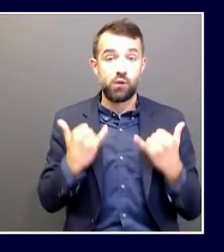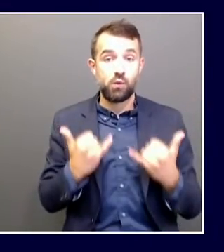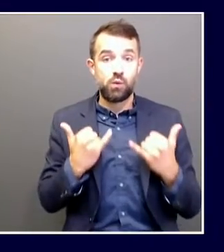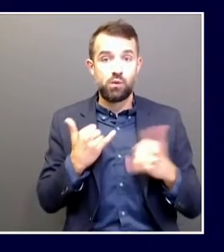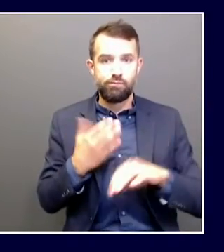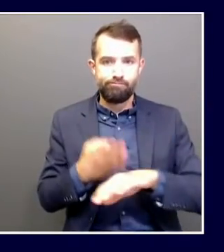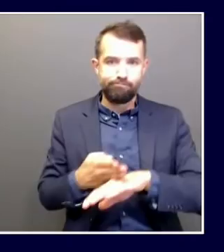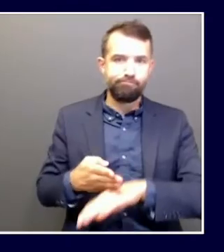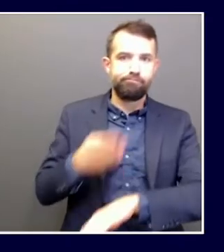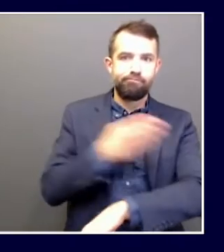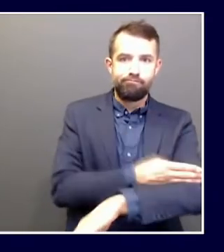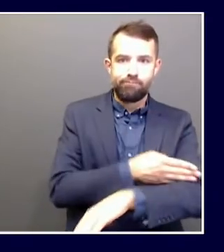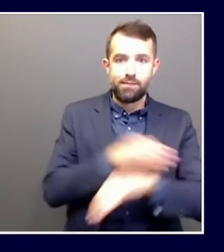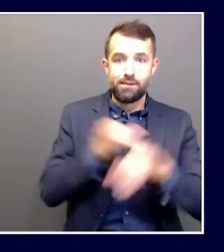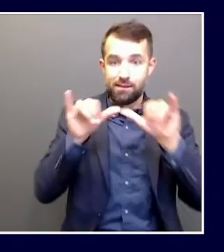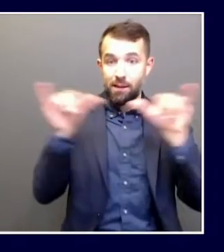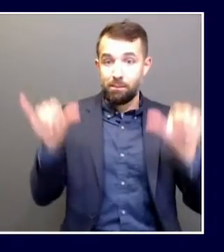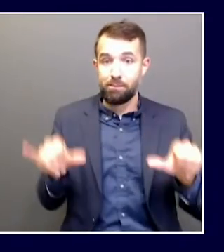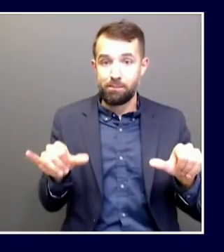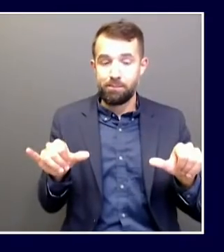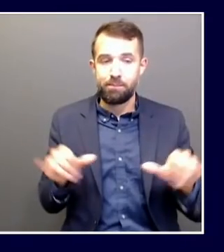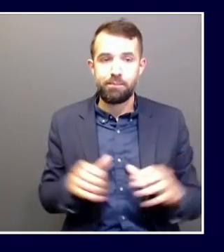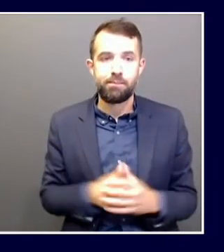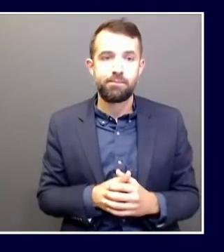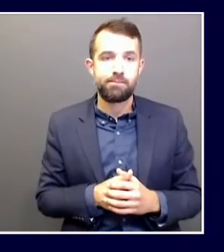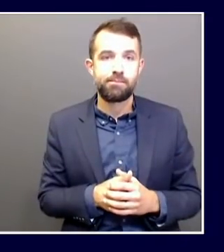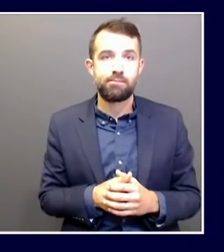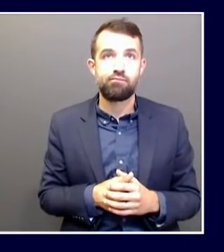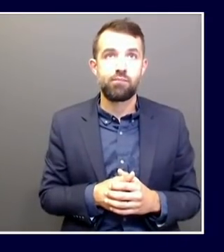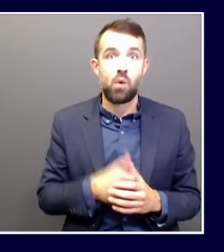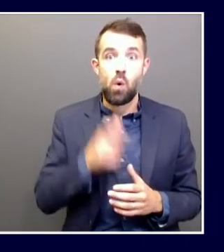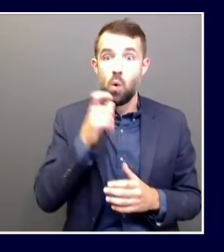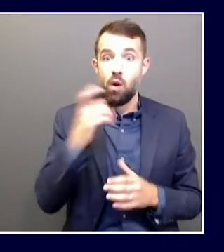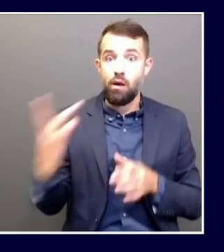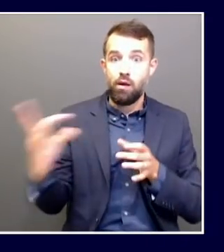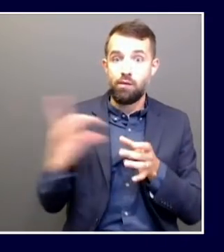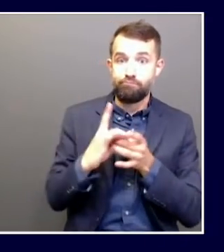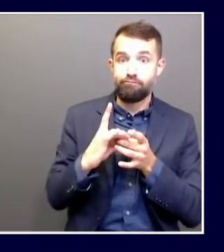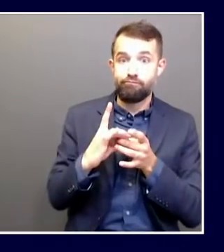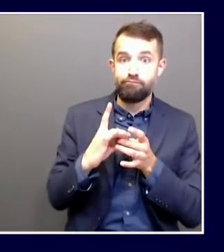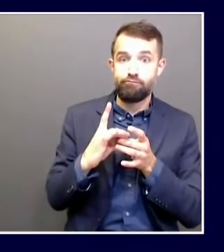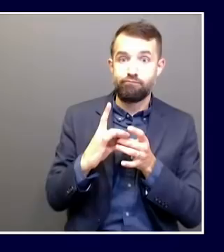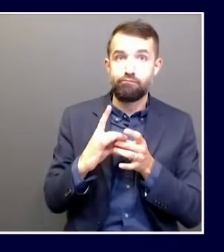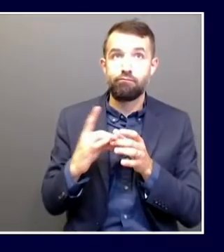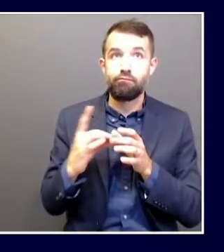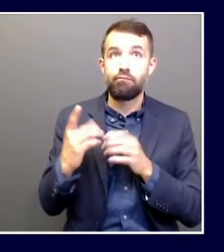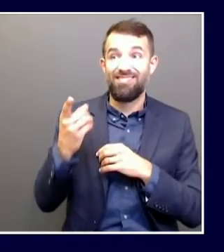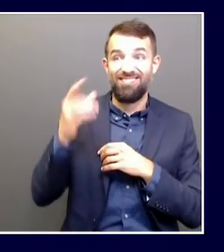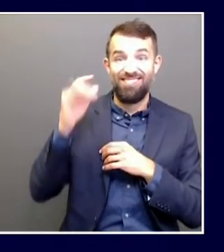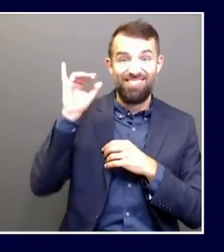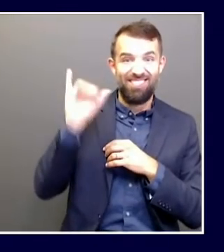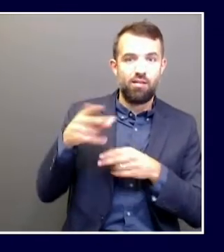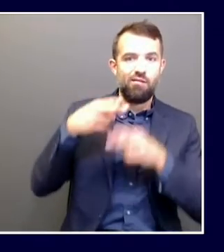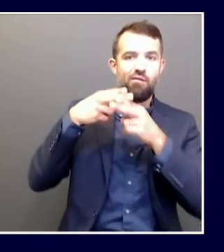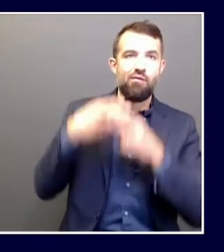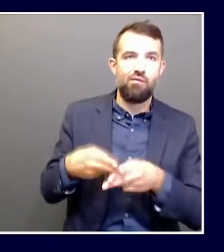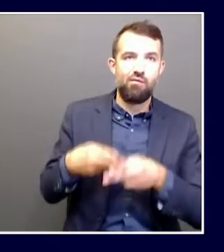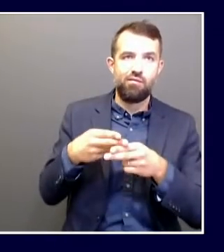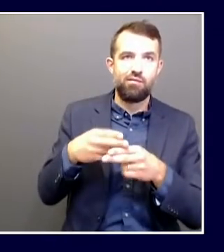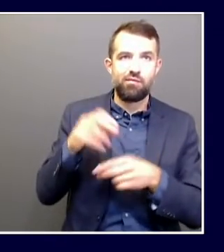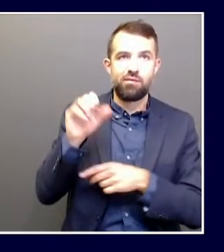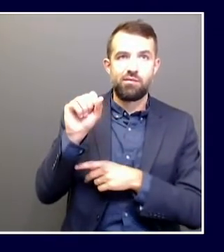value proposition of a provider using that platform called Schedulo, such that a provider who opts to use